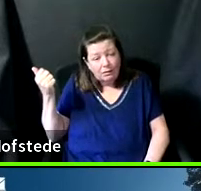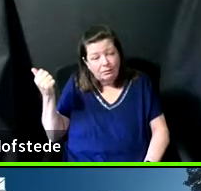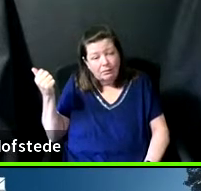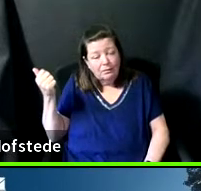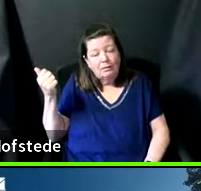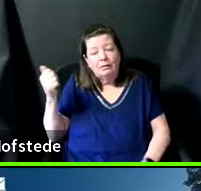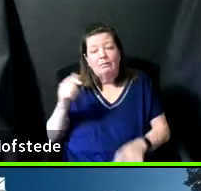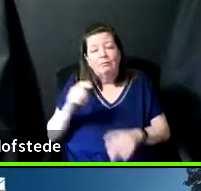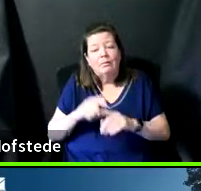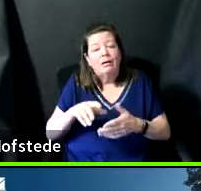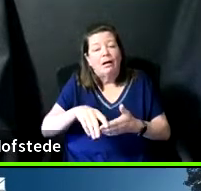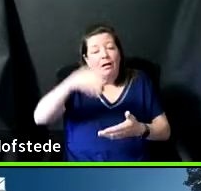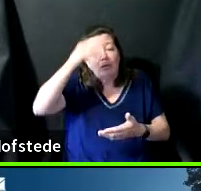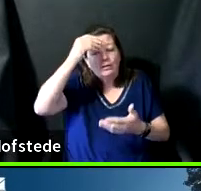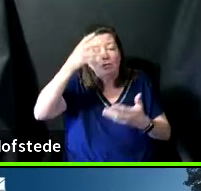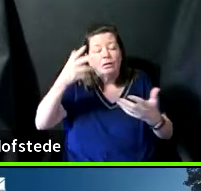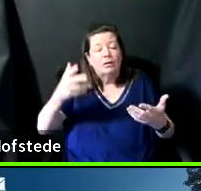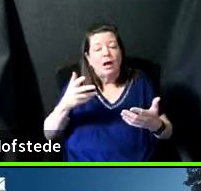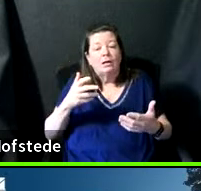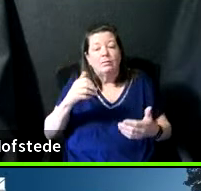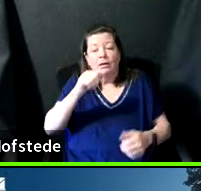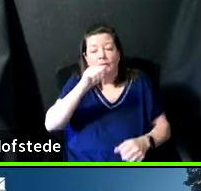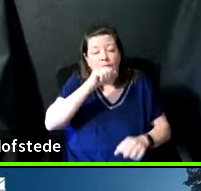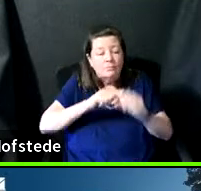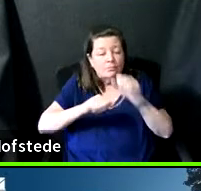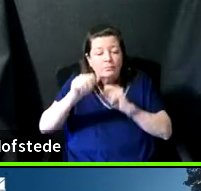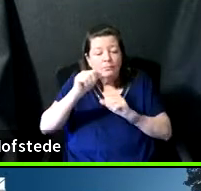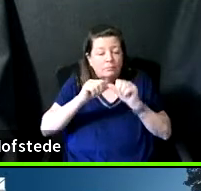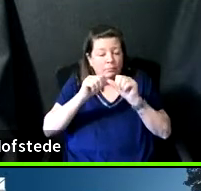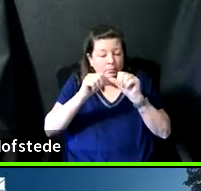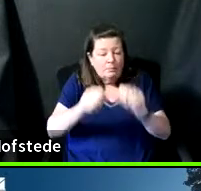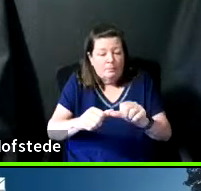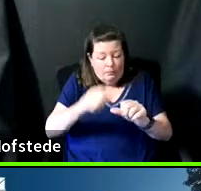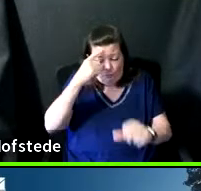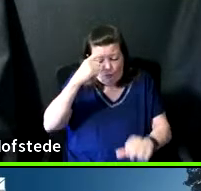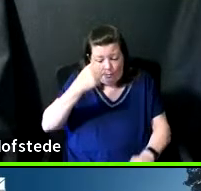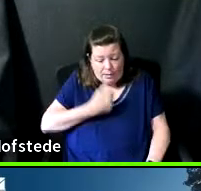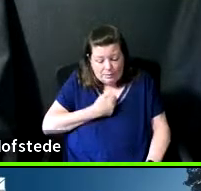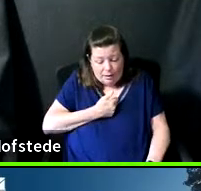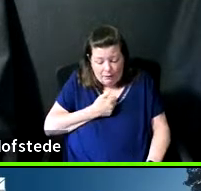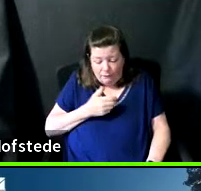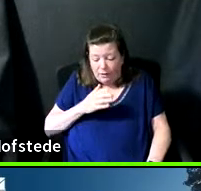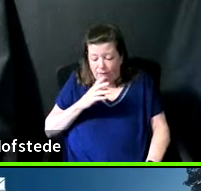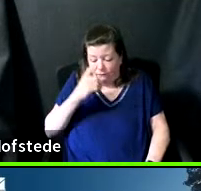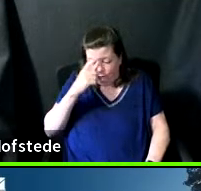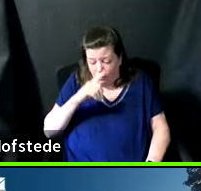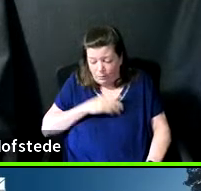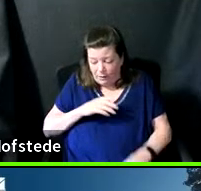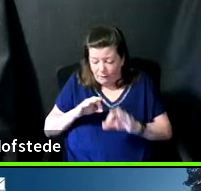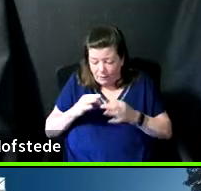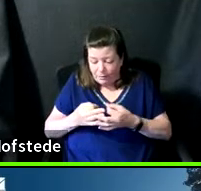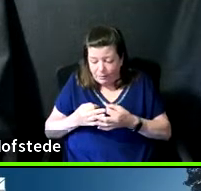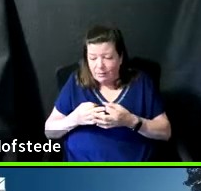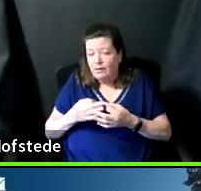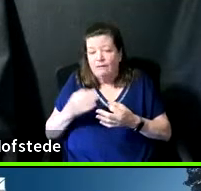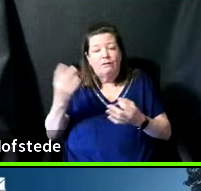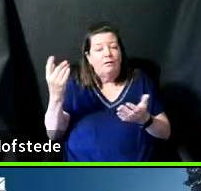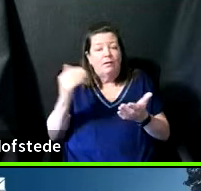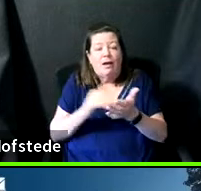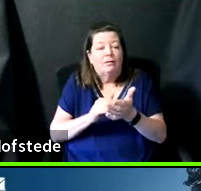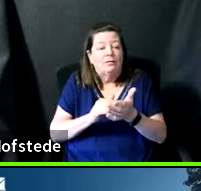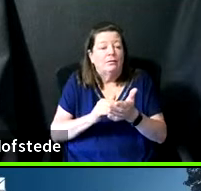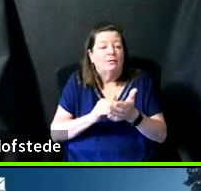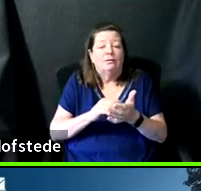learned a lot about resiliency, and not only just for myself and my family, but for thousands of other